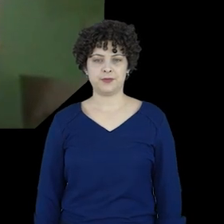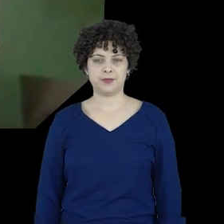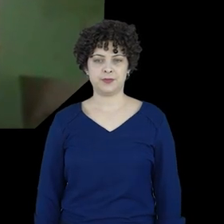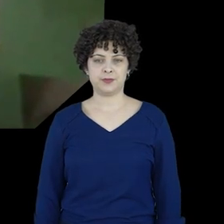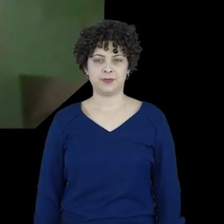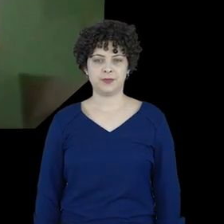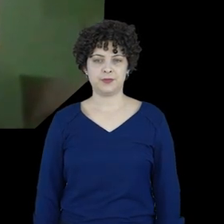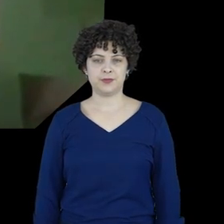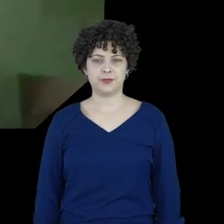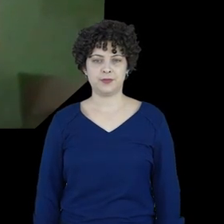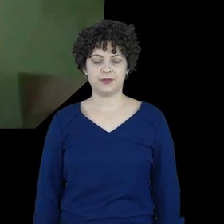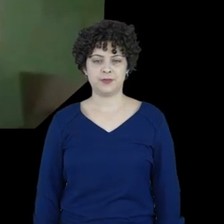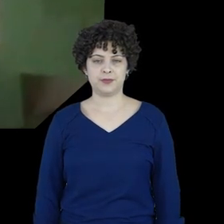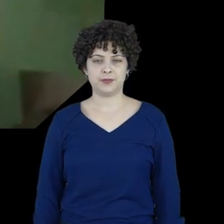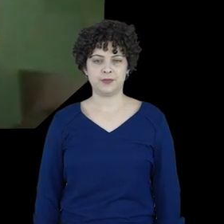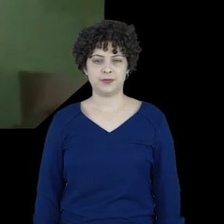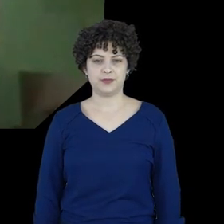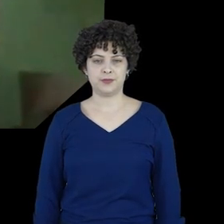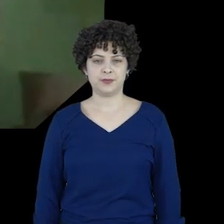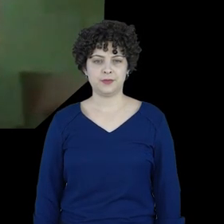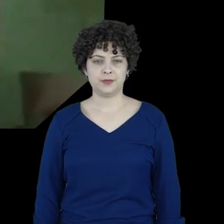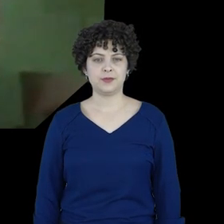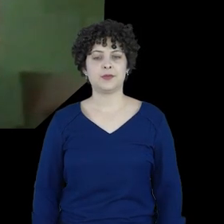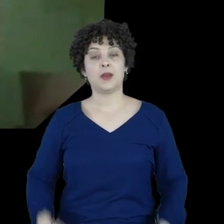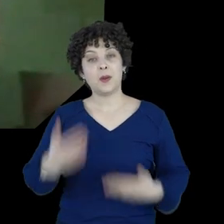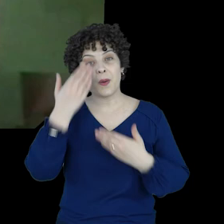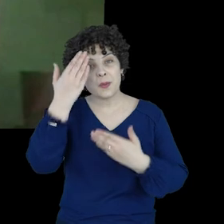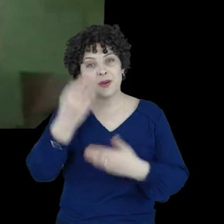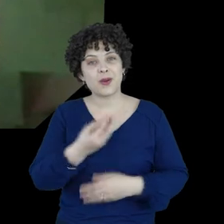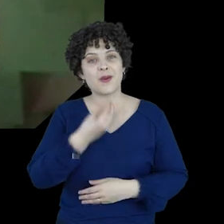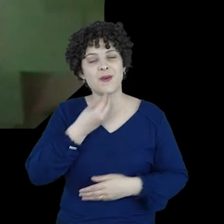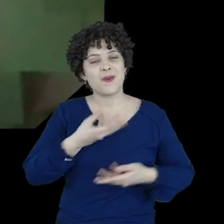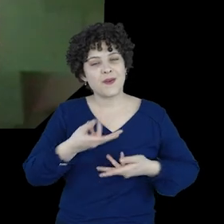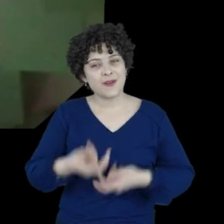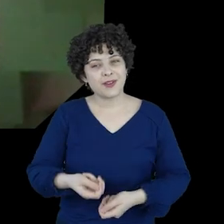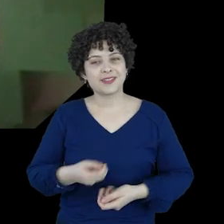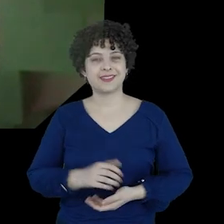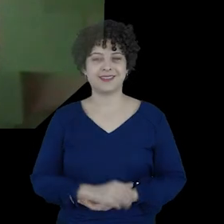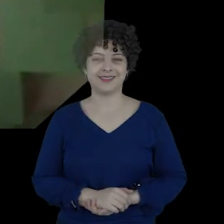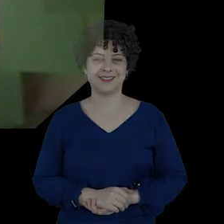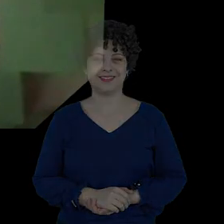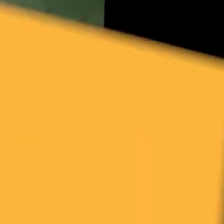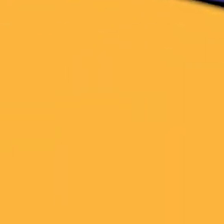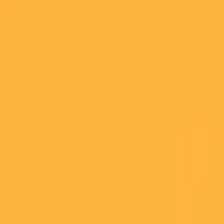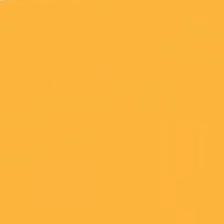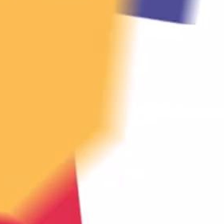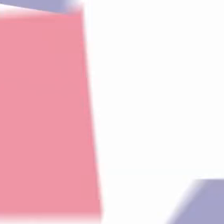cognitive abilities. So thank you for the opportunity.